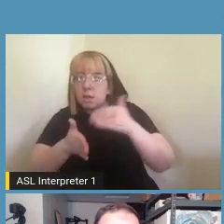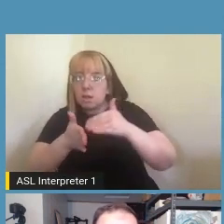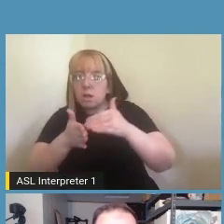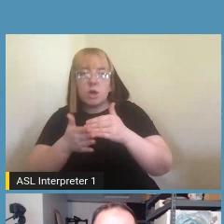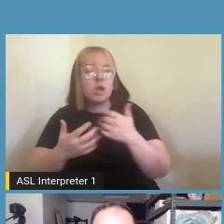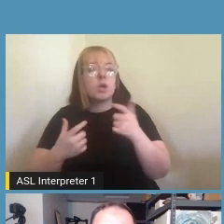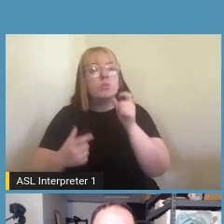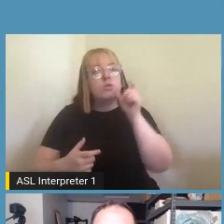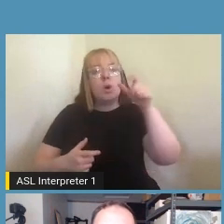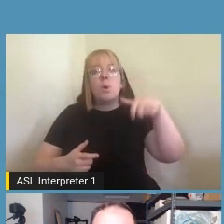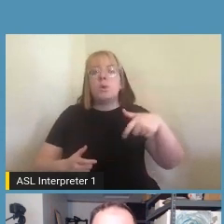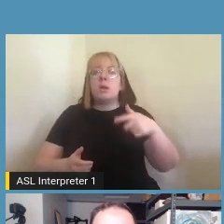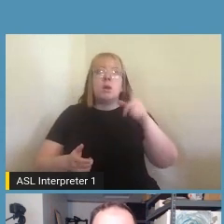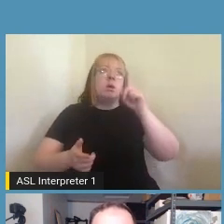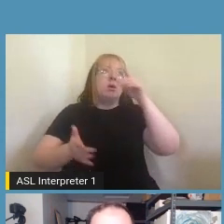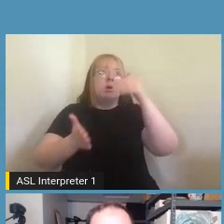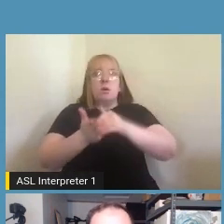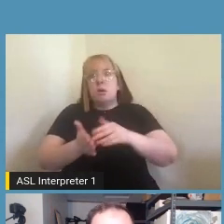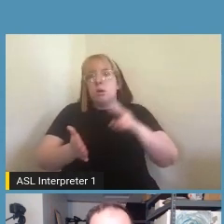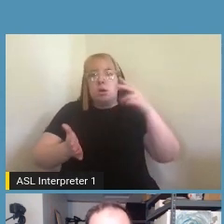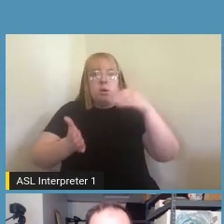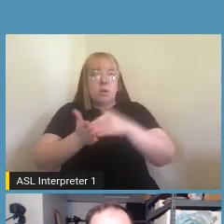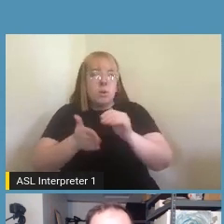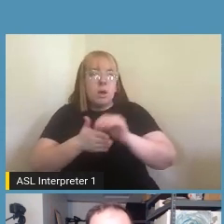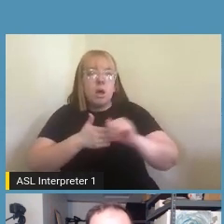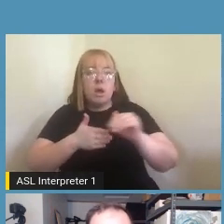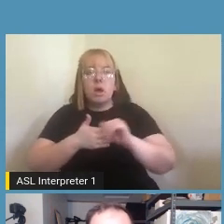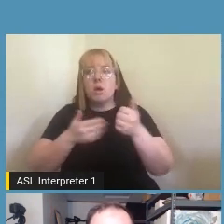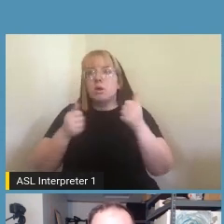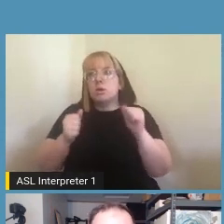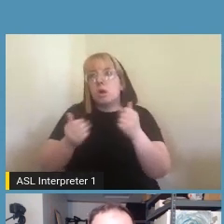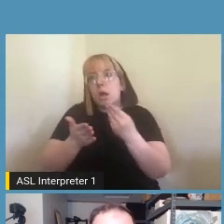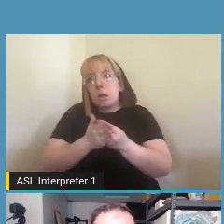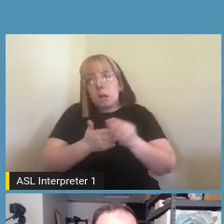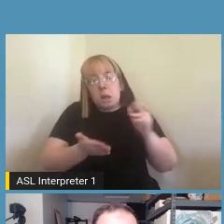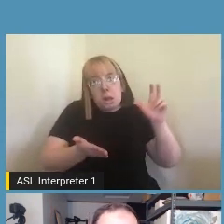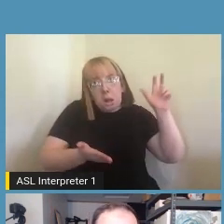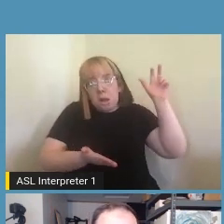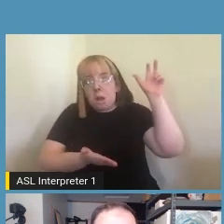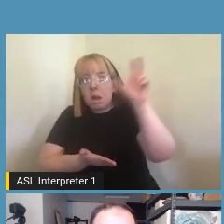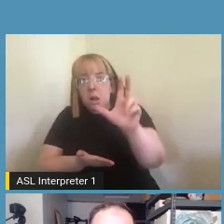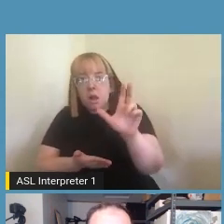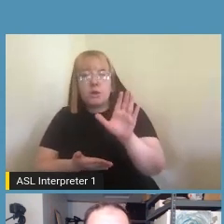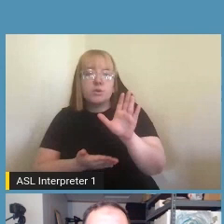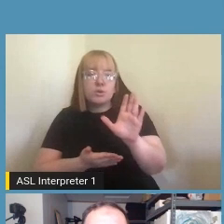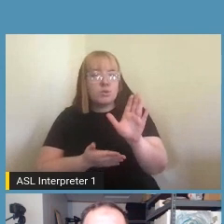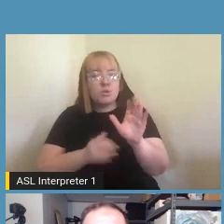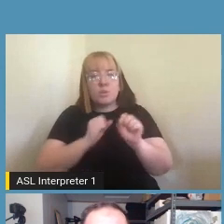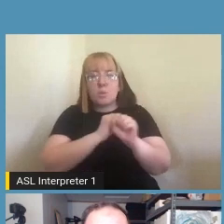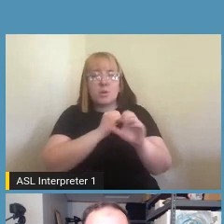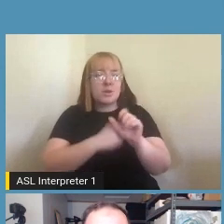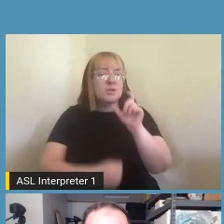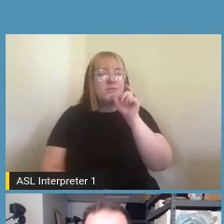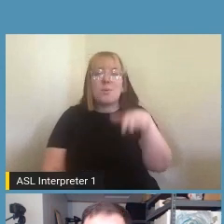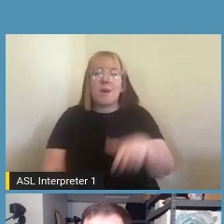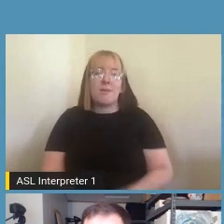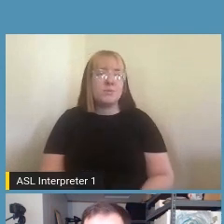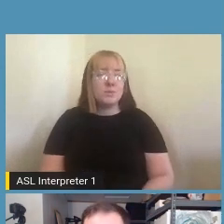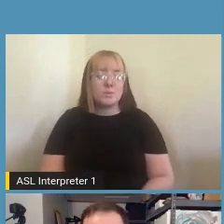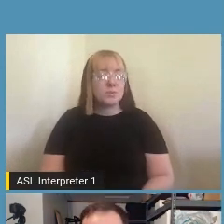and millions of dollars worth of equipment to make something look good and to share what's happening inside your museum with the